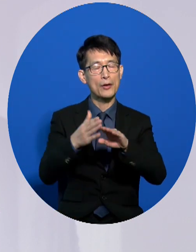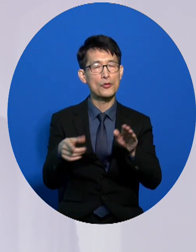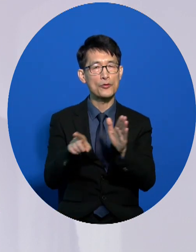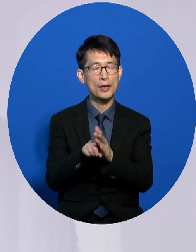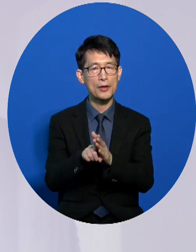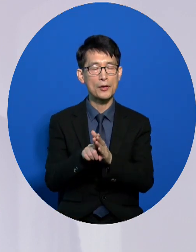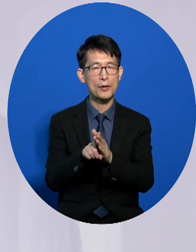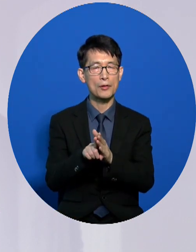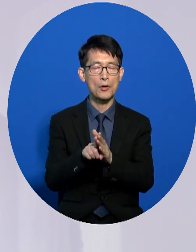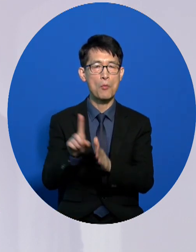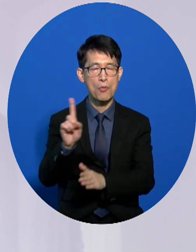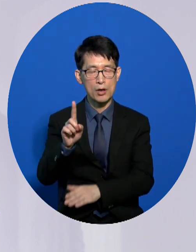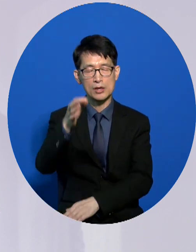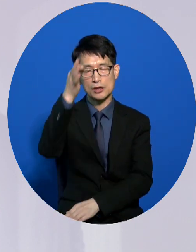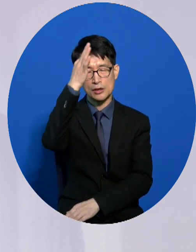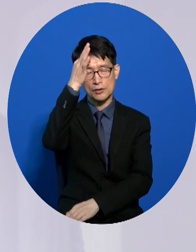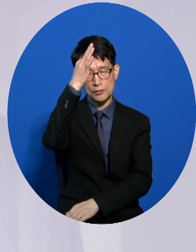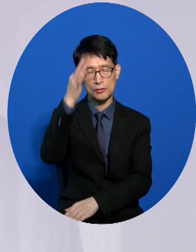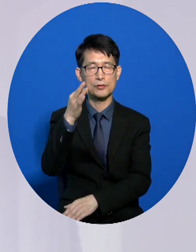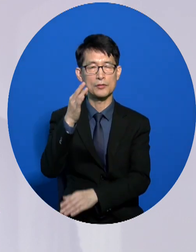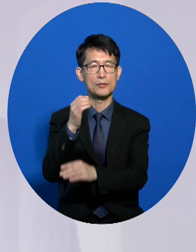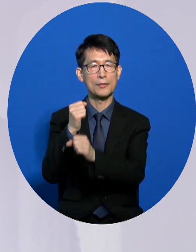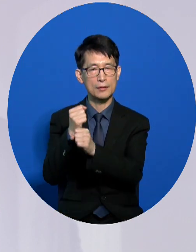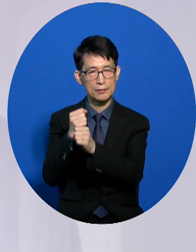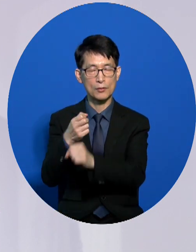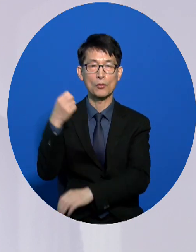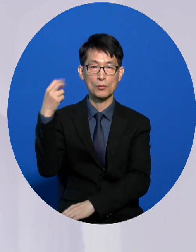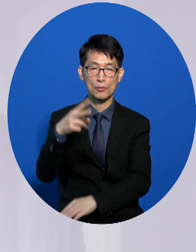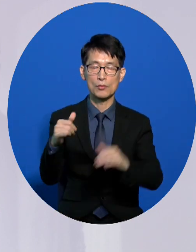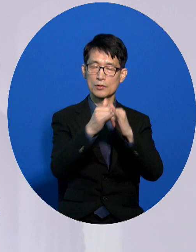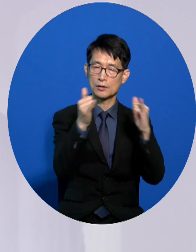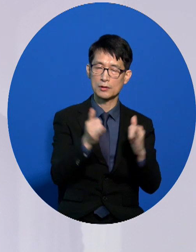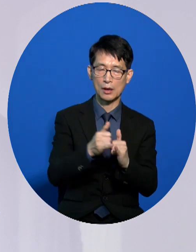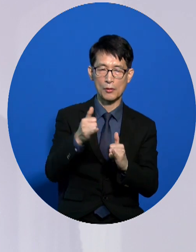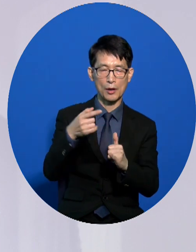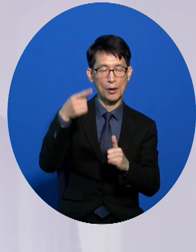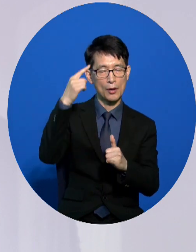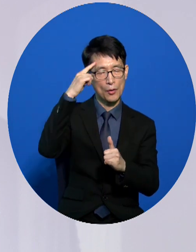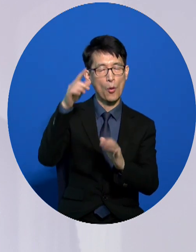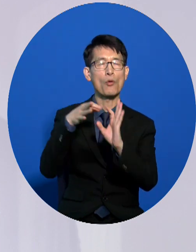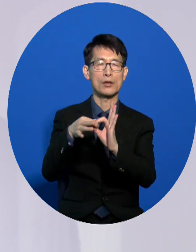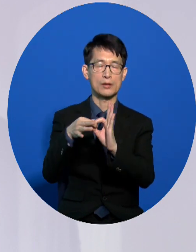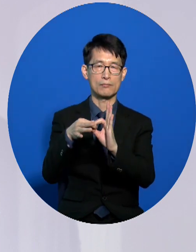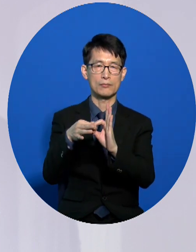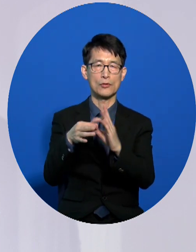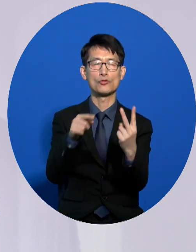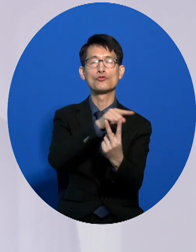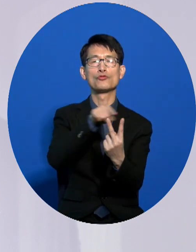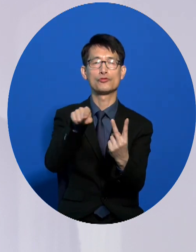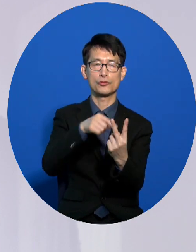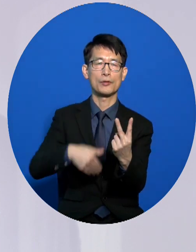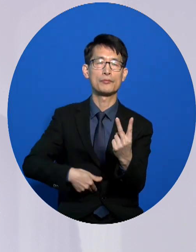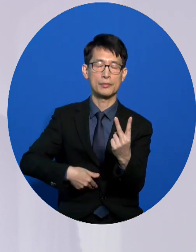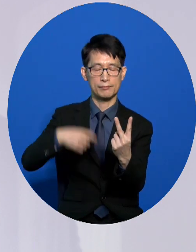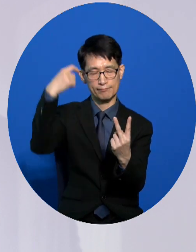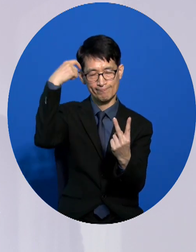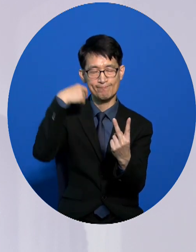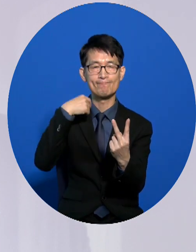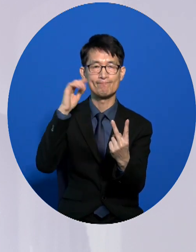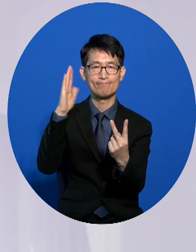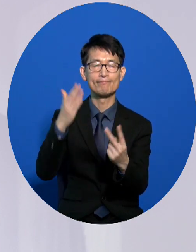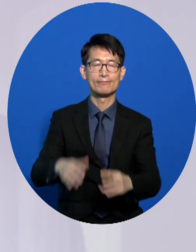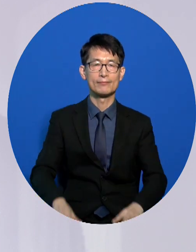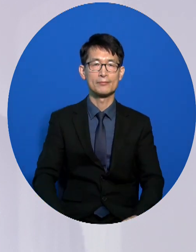a lot about. So we heard that we need technology development and social interest to enhance to resolve